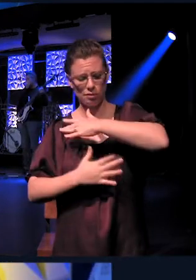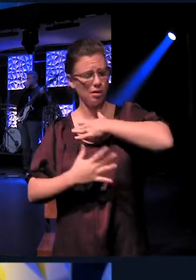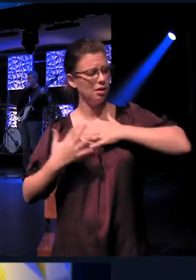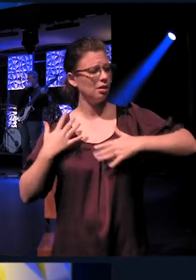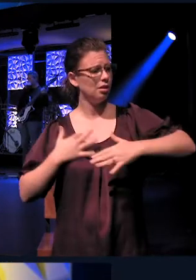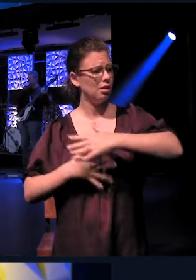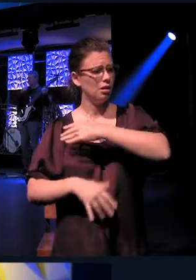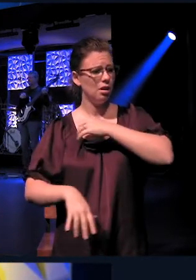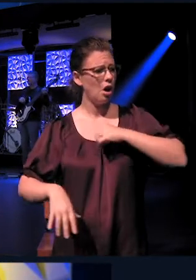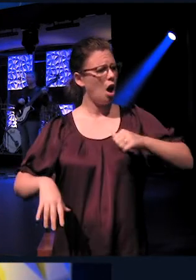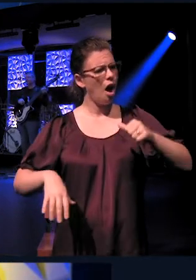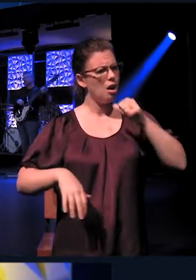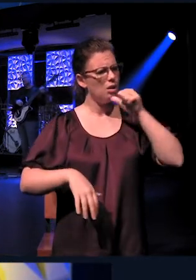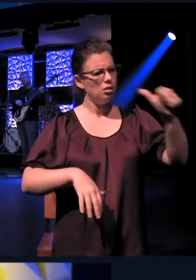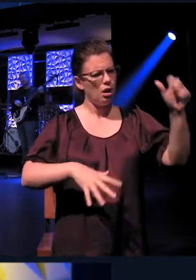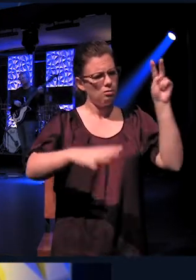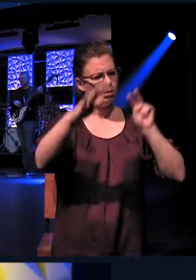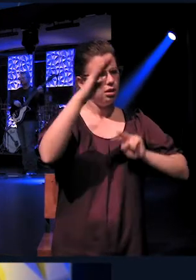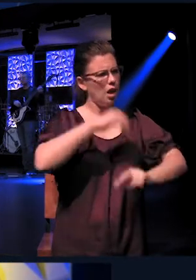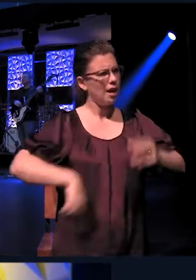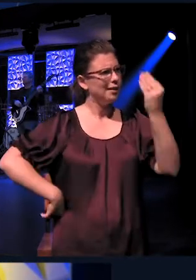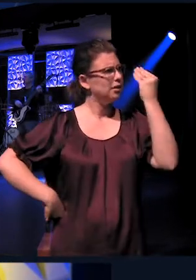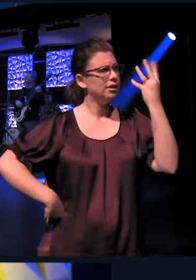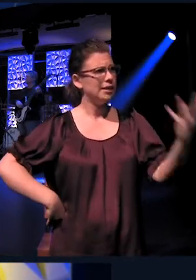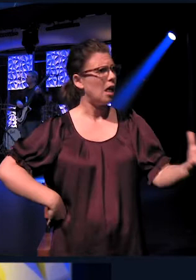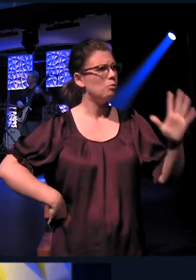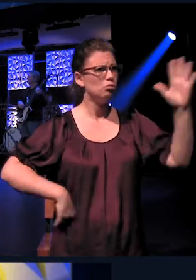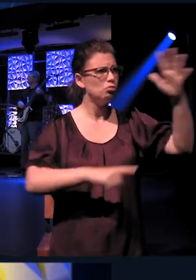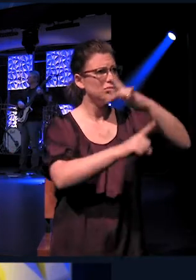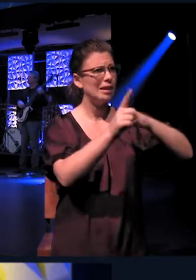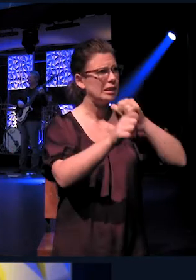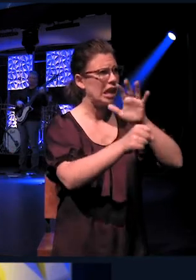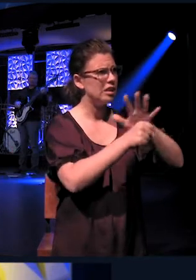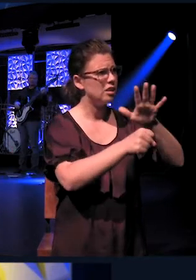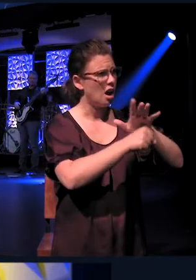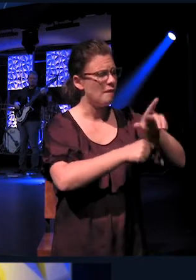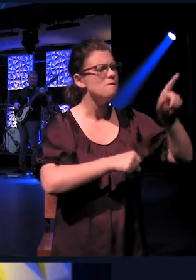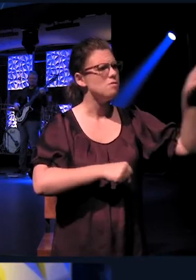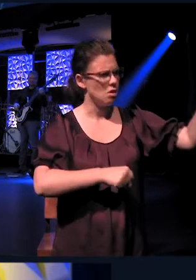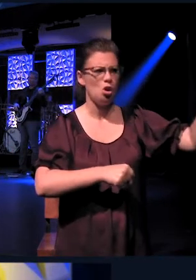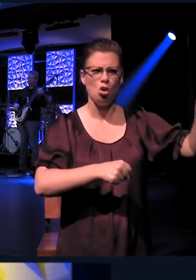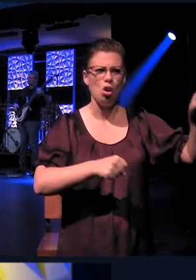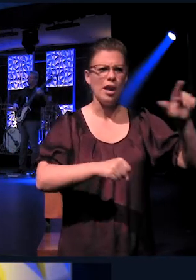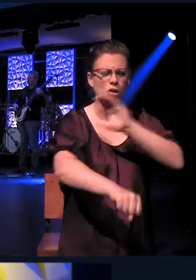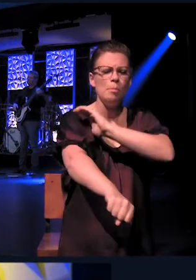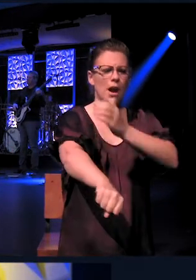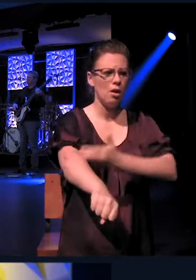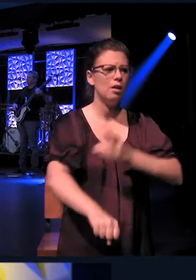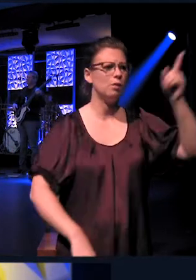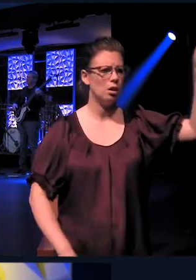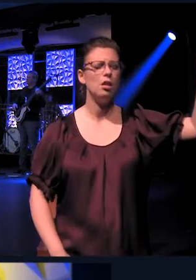Don't underestimate the power of his presence. Thank you, Jesus.